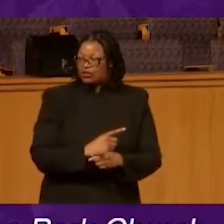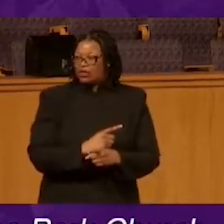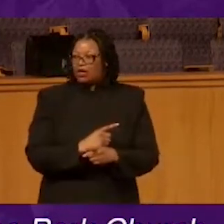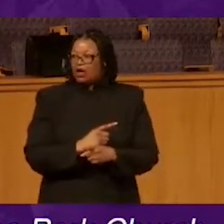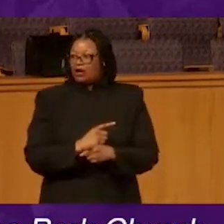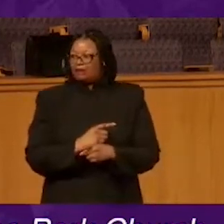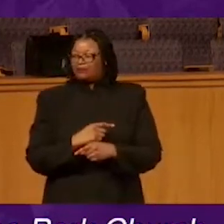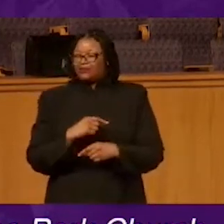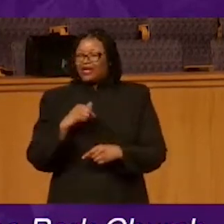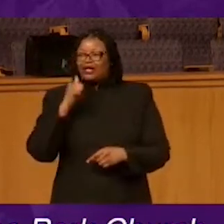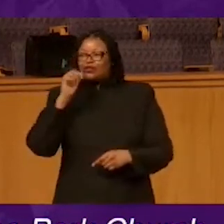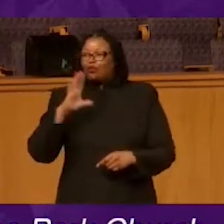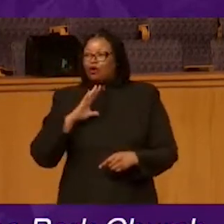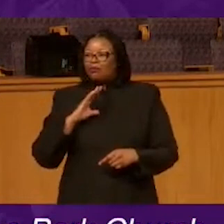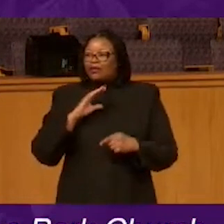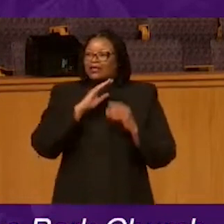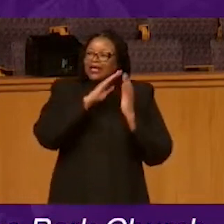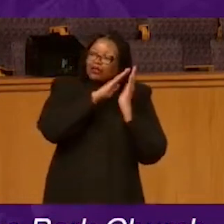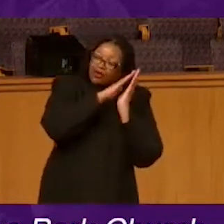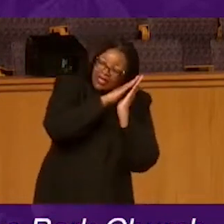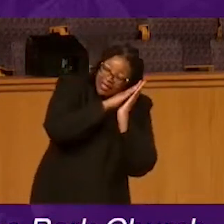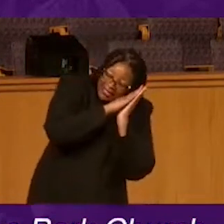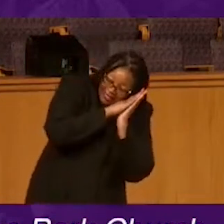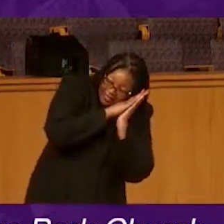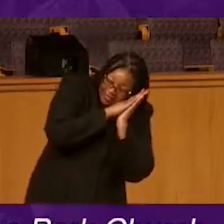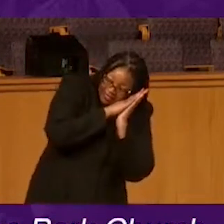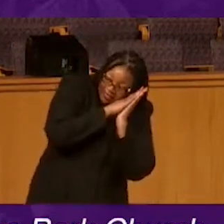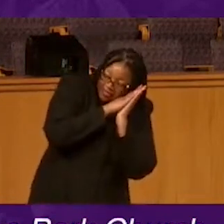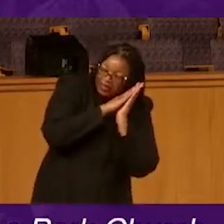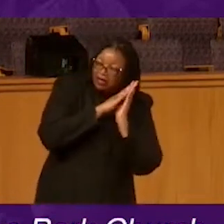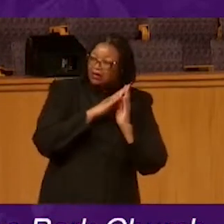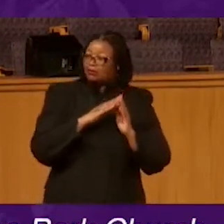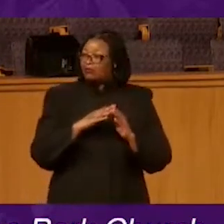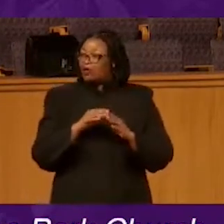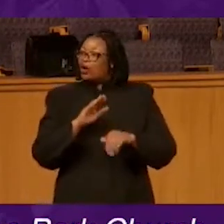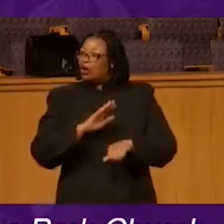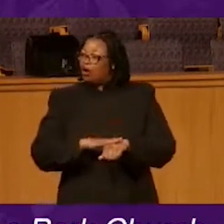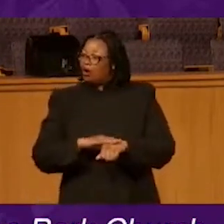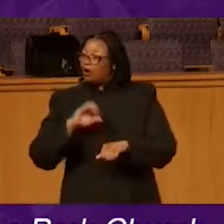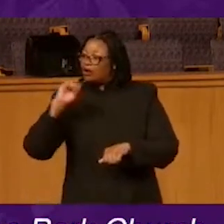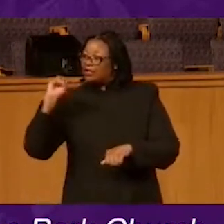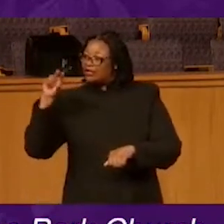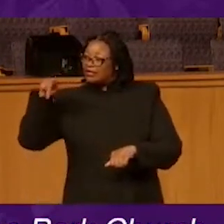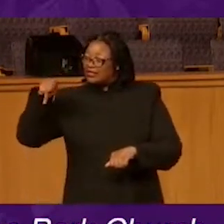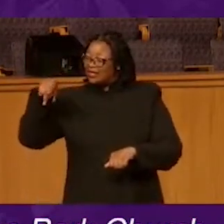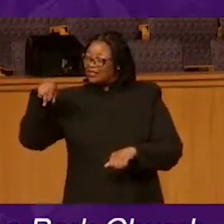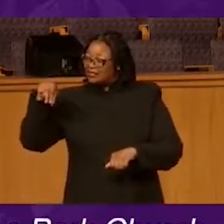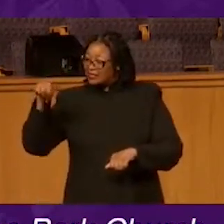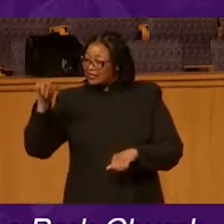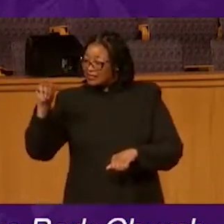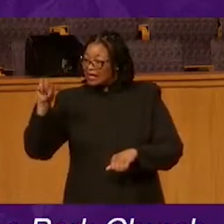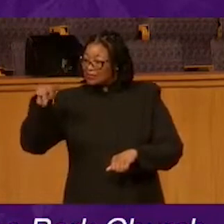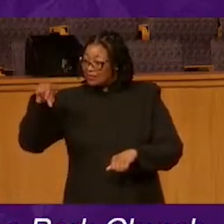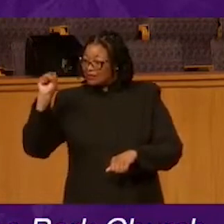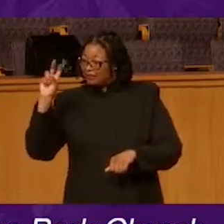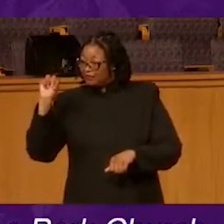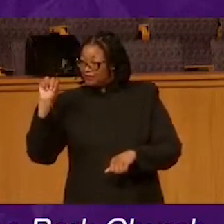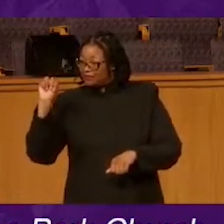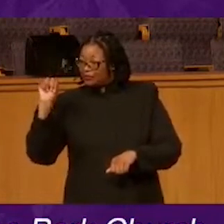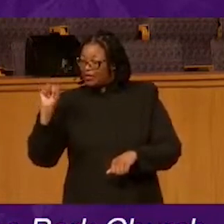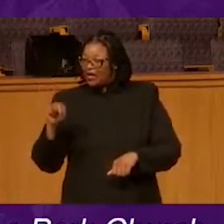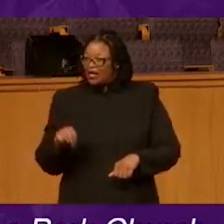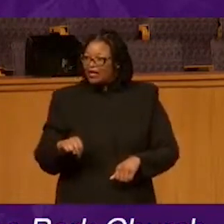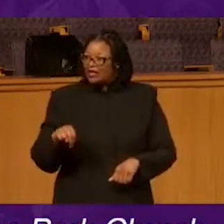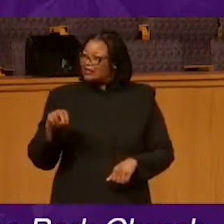their lap does not mean you well. He could not distinguish between intimacy